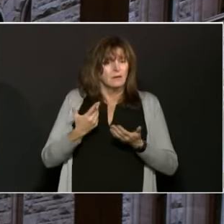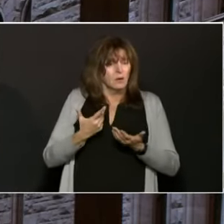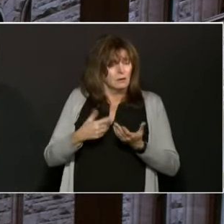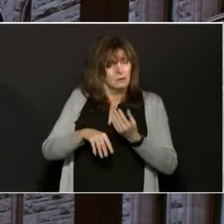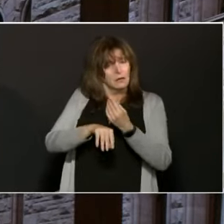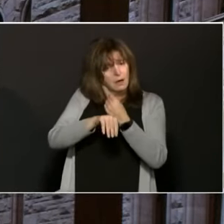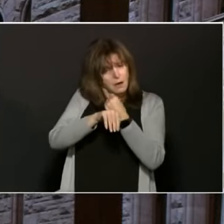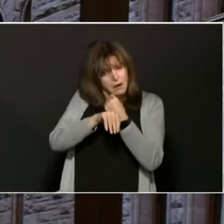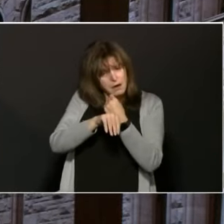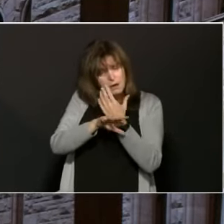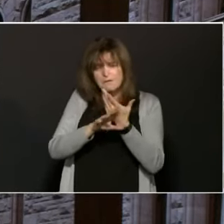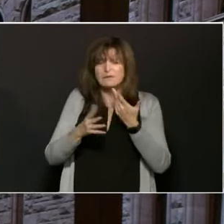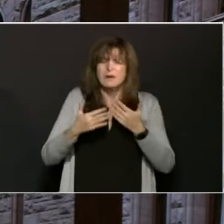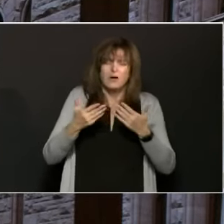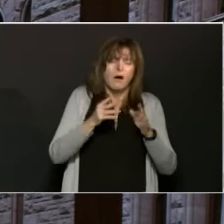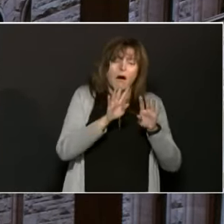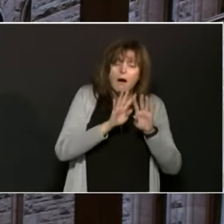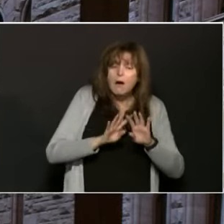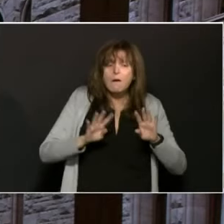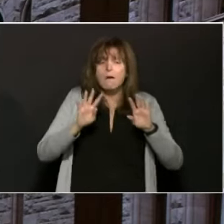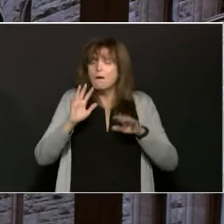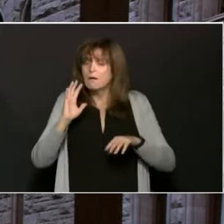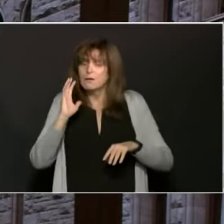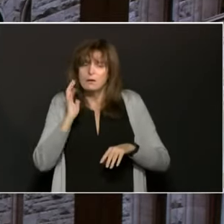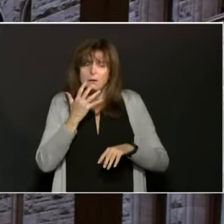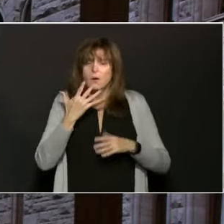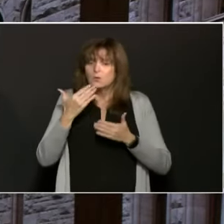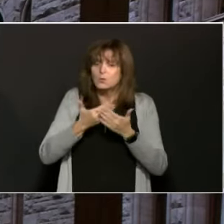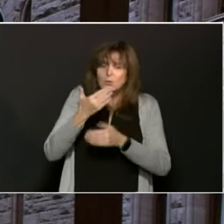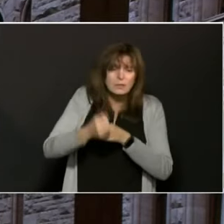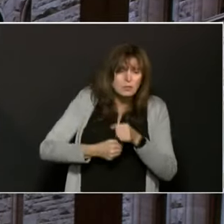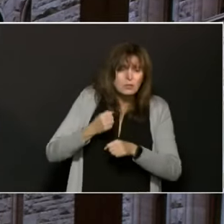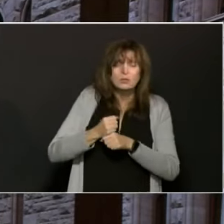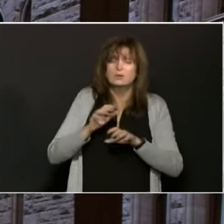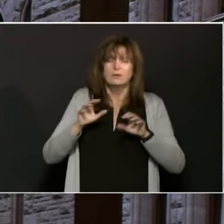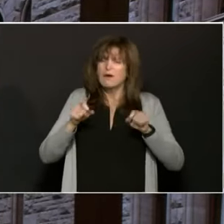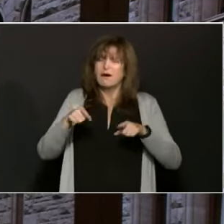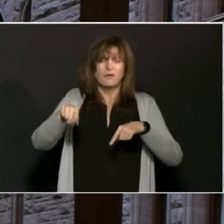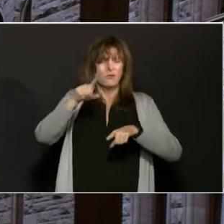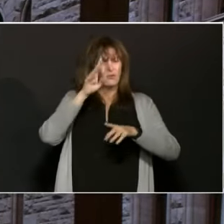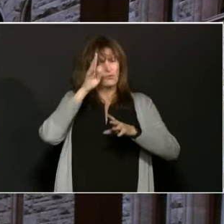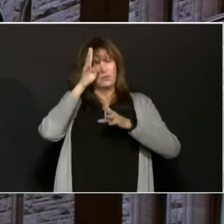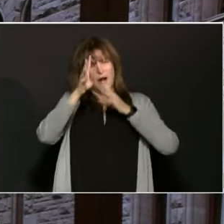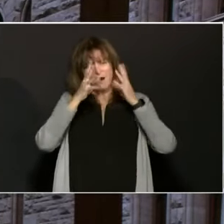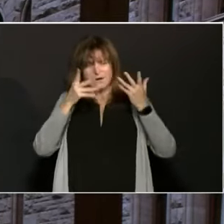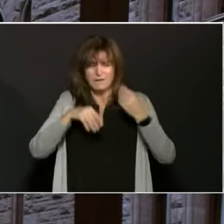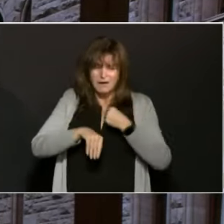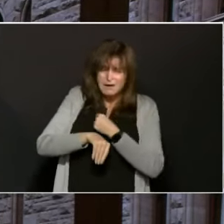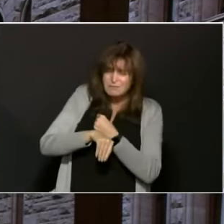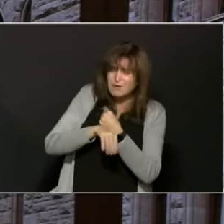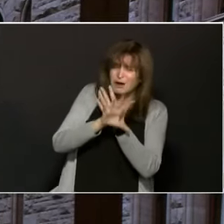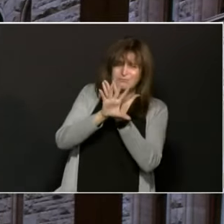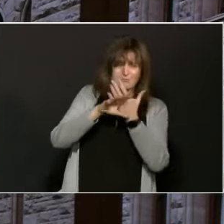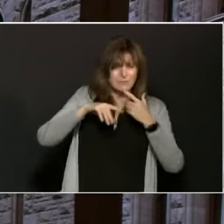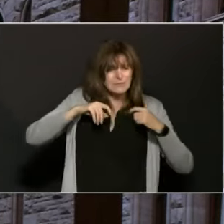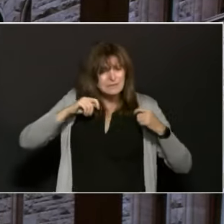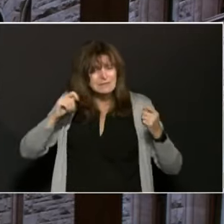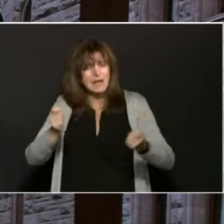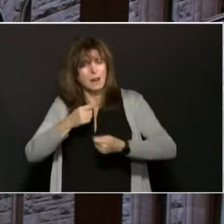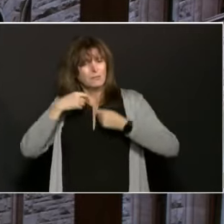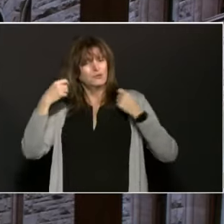Christmas and into New Year's. I think there's many creative ways I've seen already. I've seen a lot of people doing